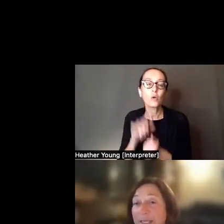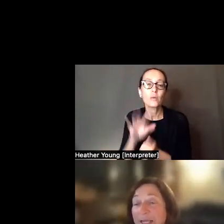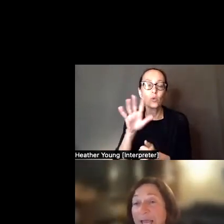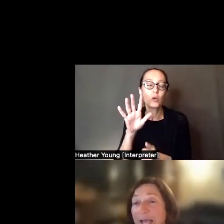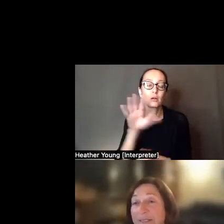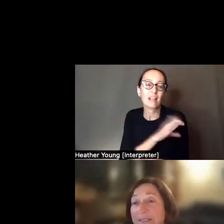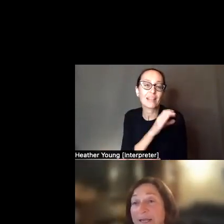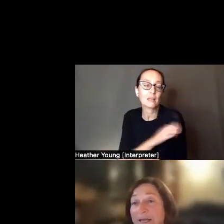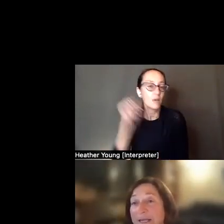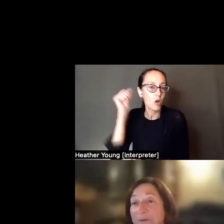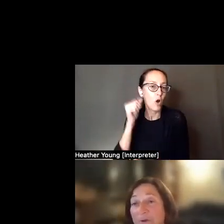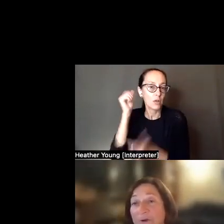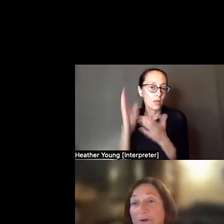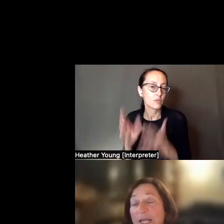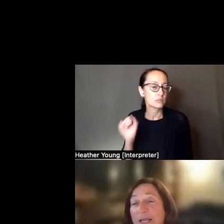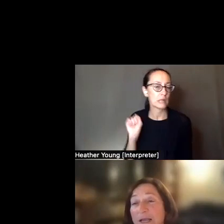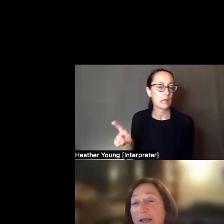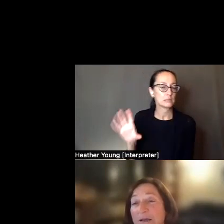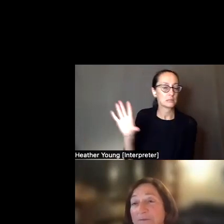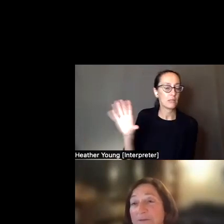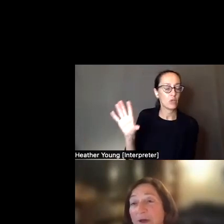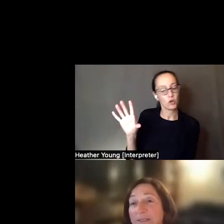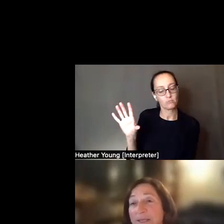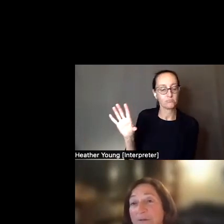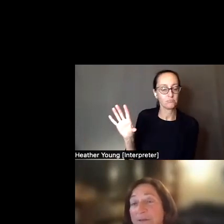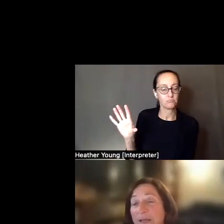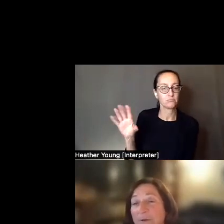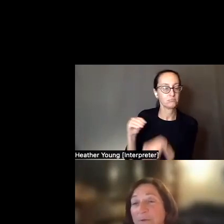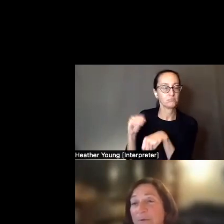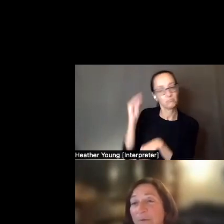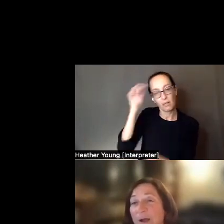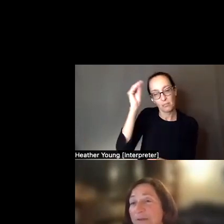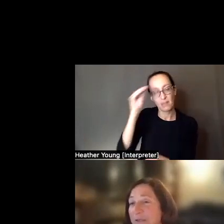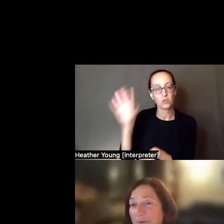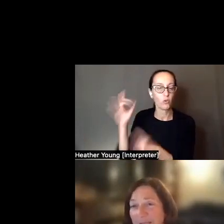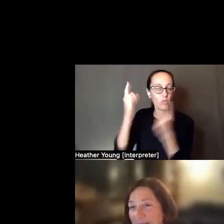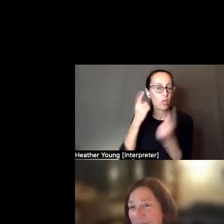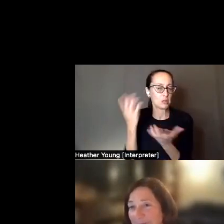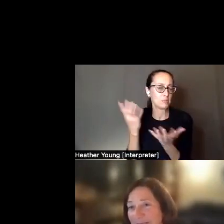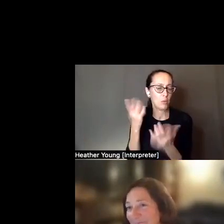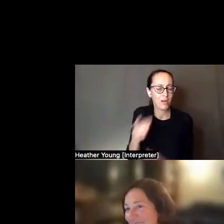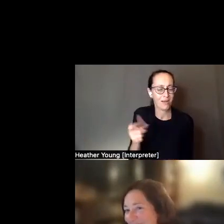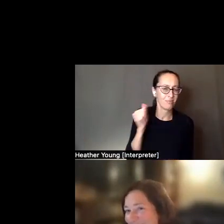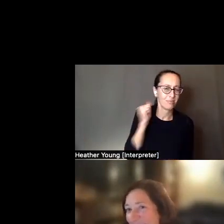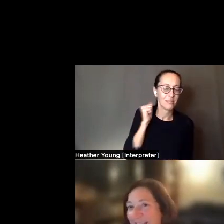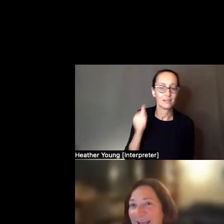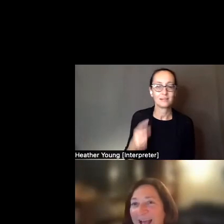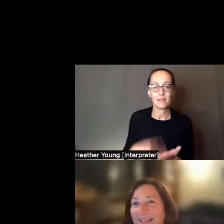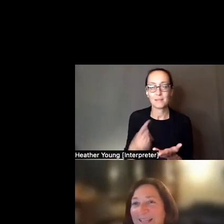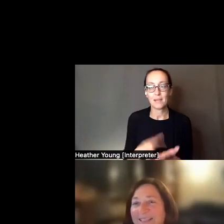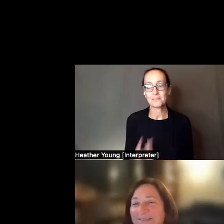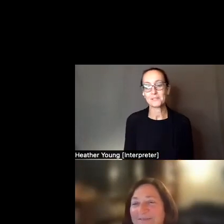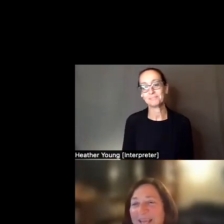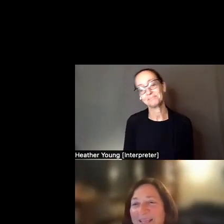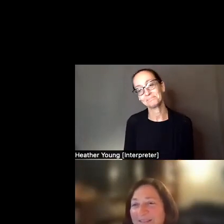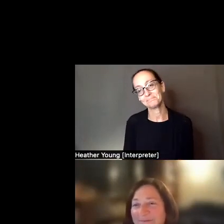and ask his or her thoughts on why they're doing it. But I think